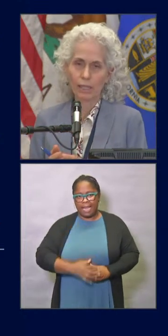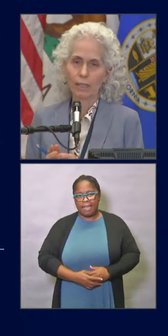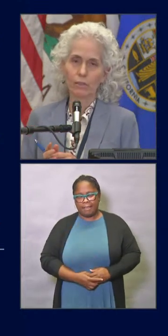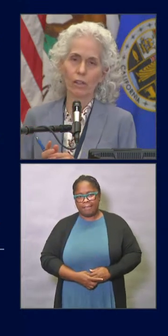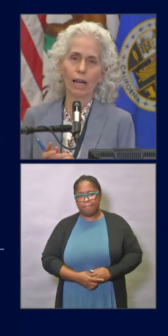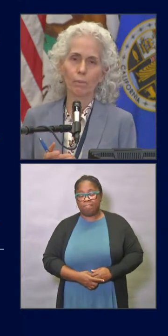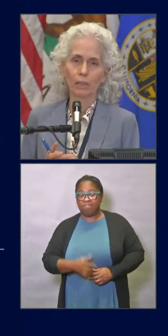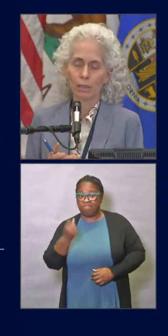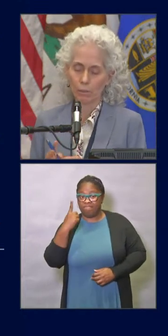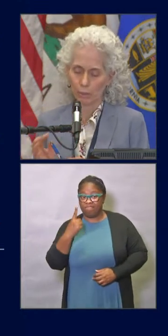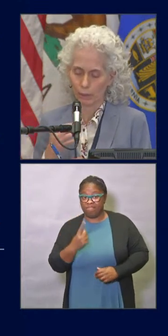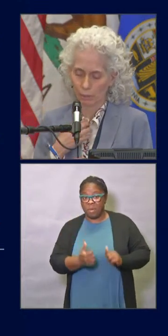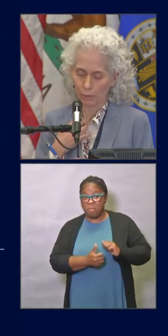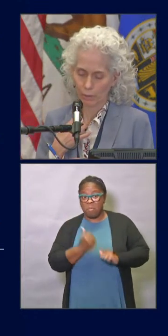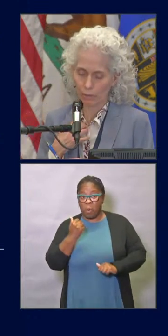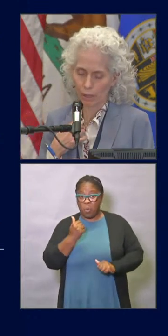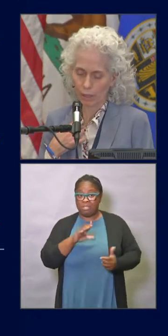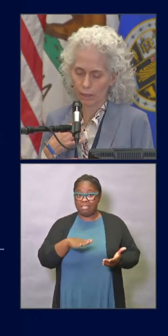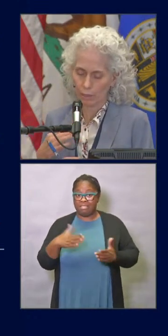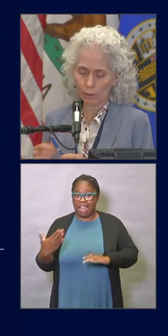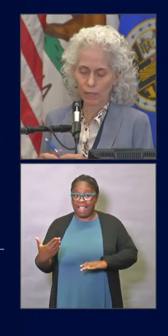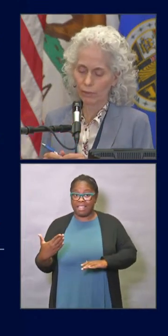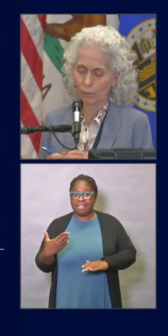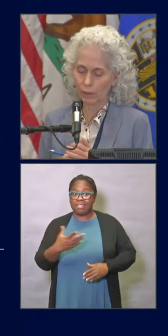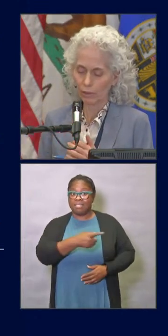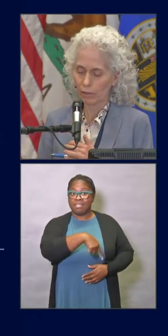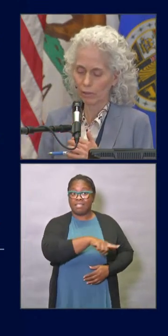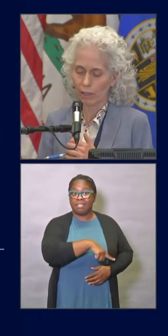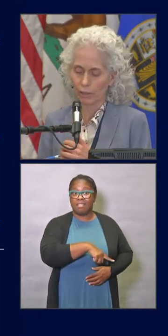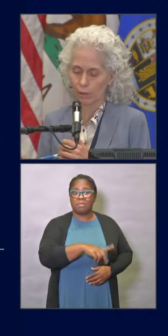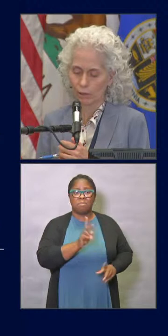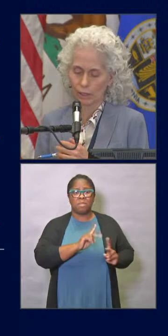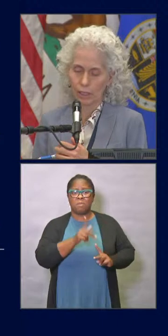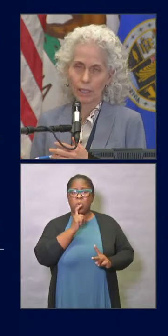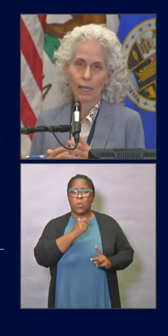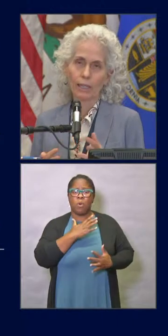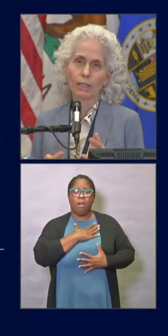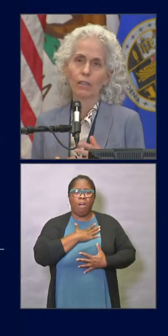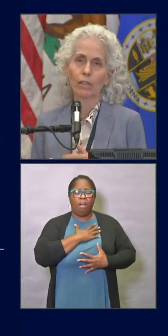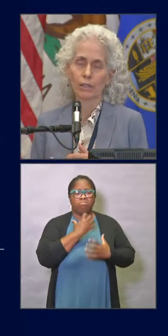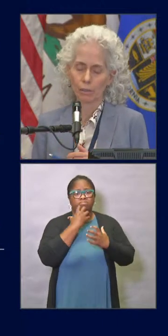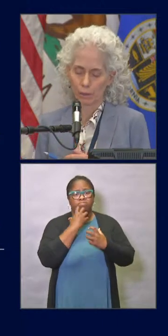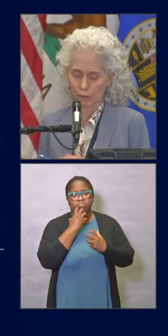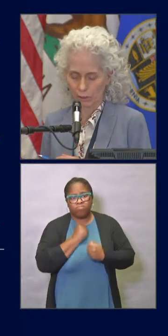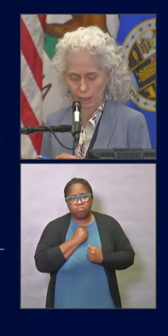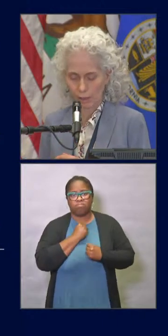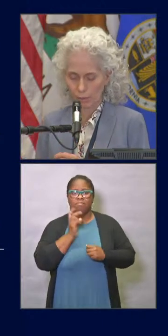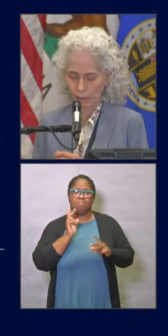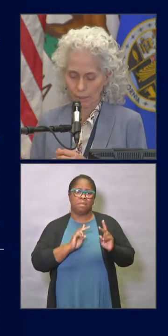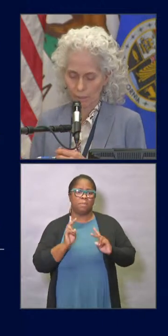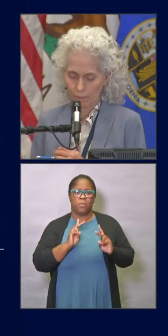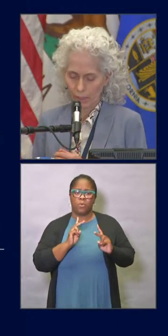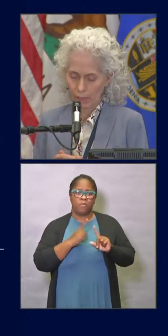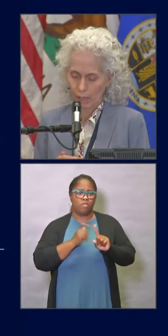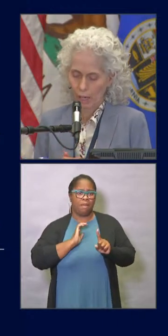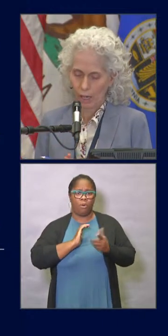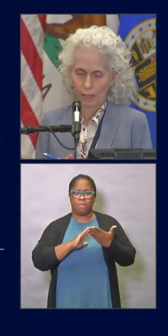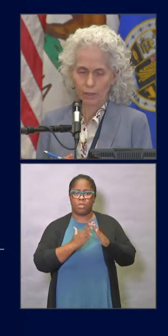Most of these deaths are happening among people who are beloved pillars of our community, and I know that they're missed